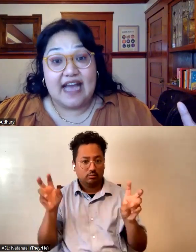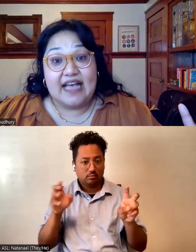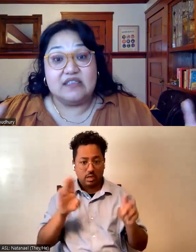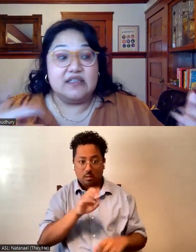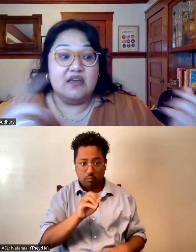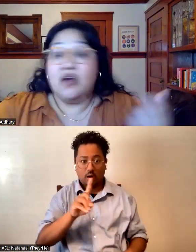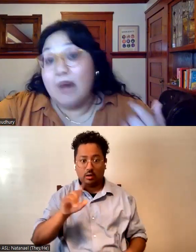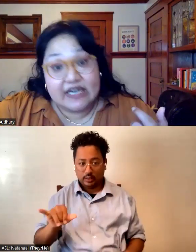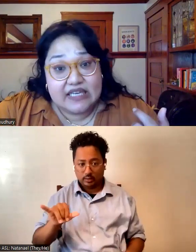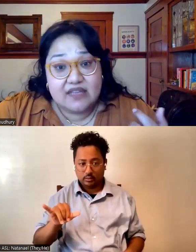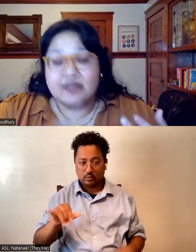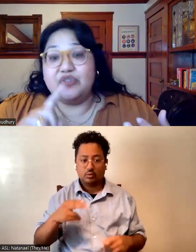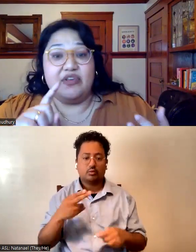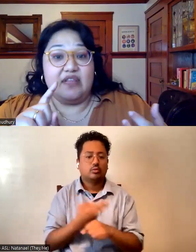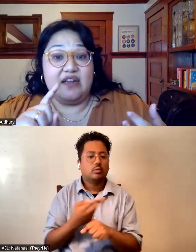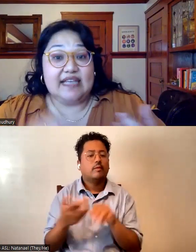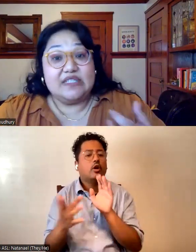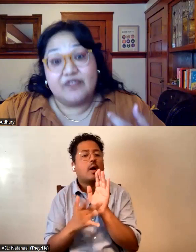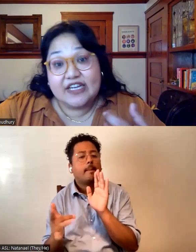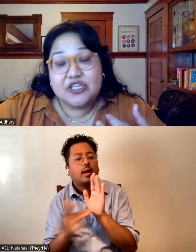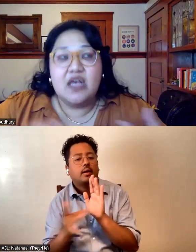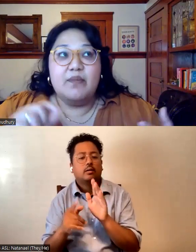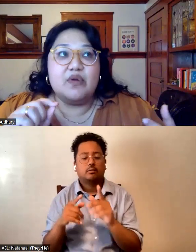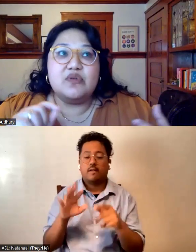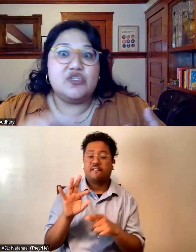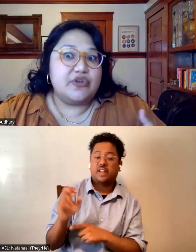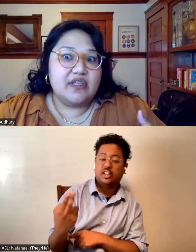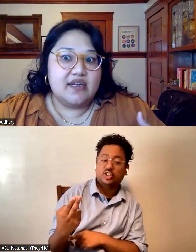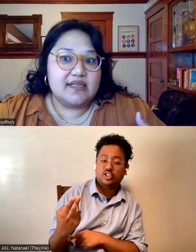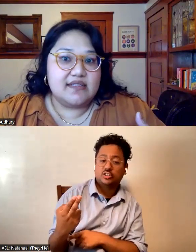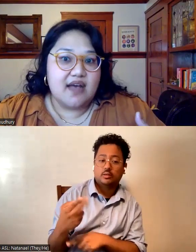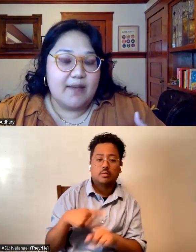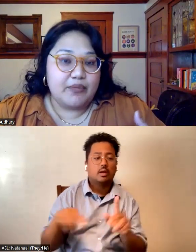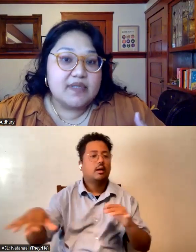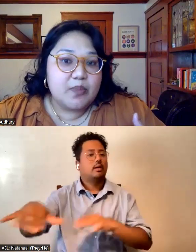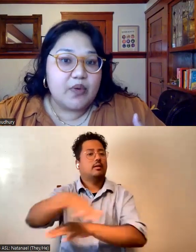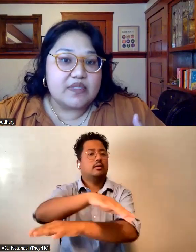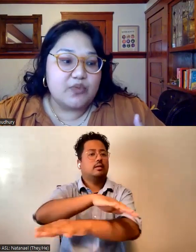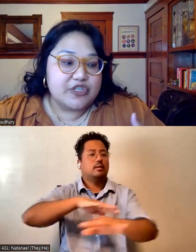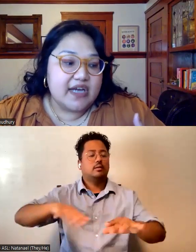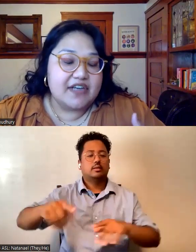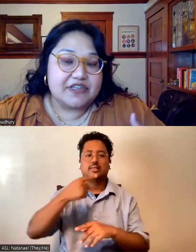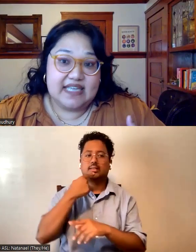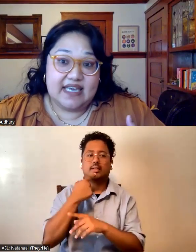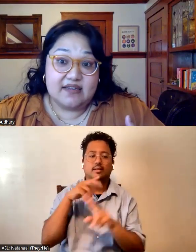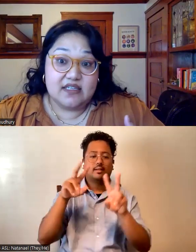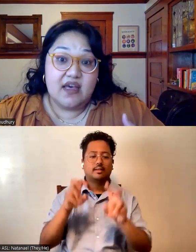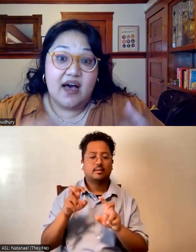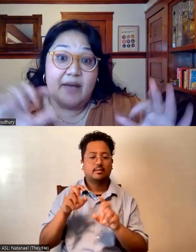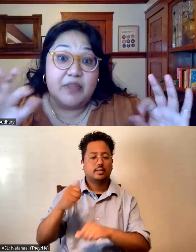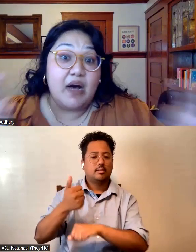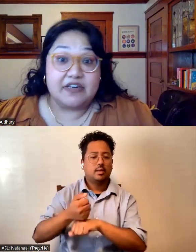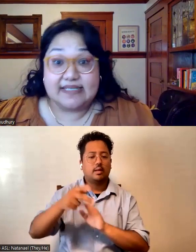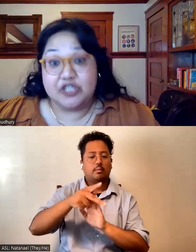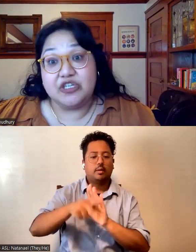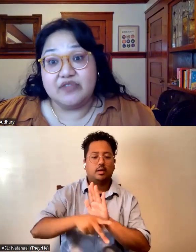circulated as commodity, that are circulated as flesh, but also circulated as principles in which to understand